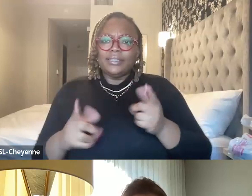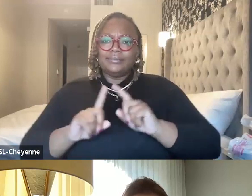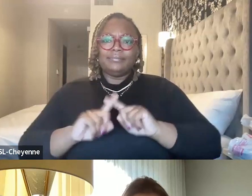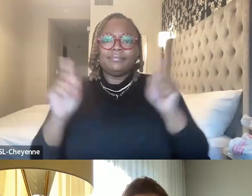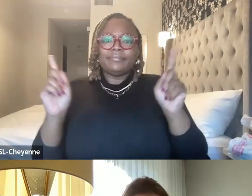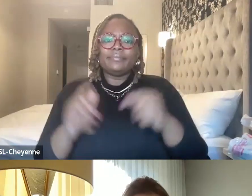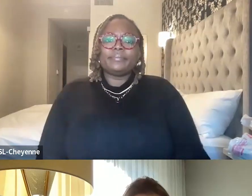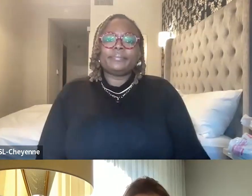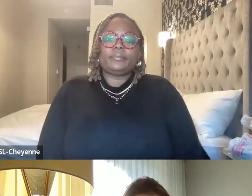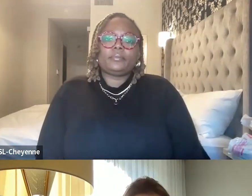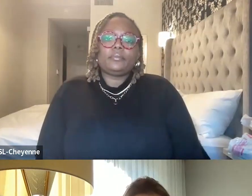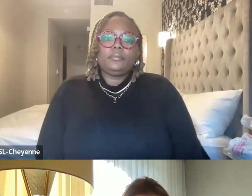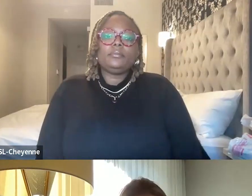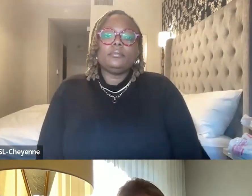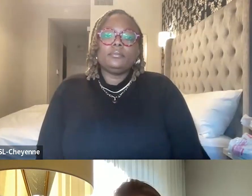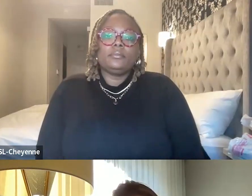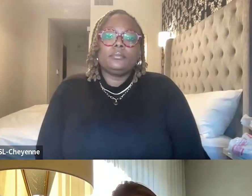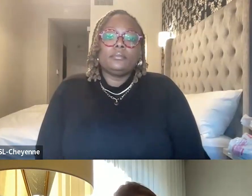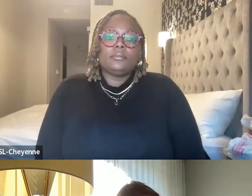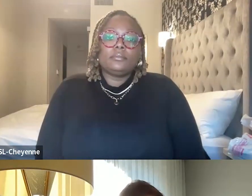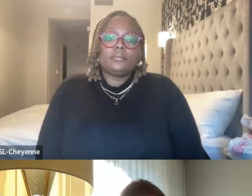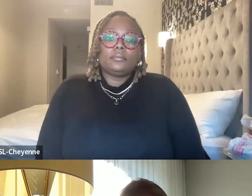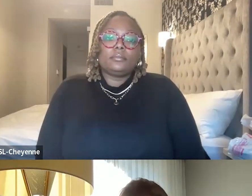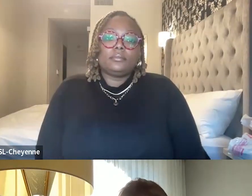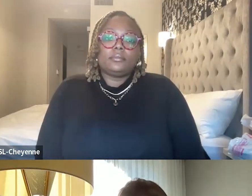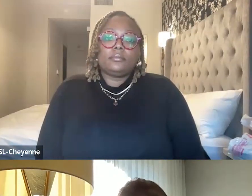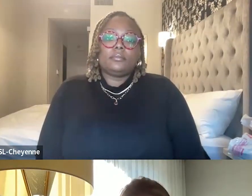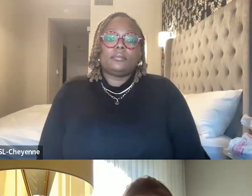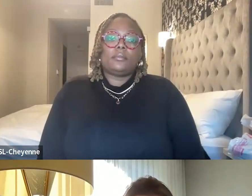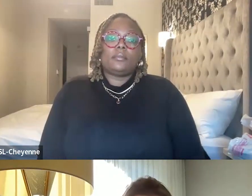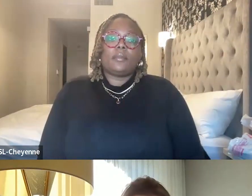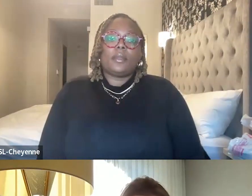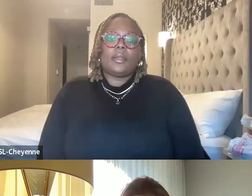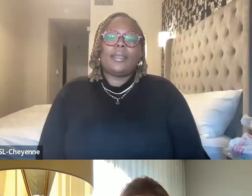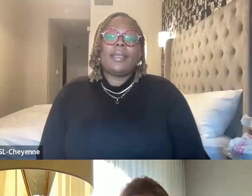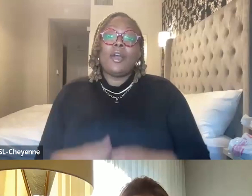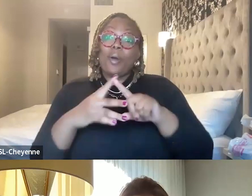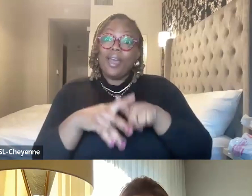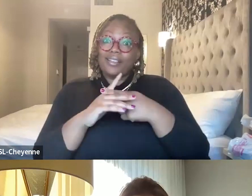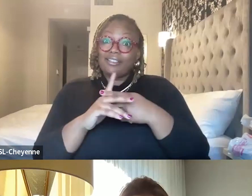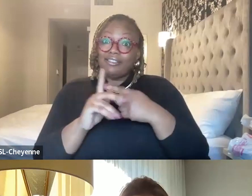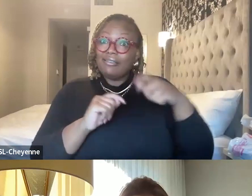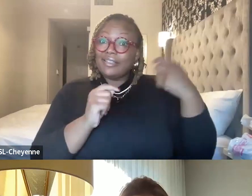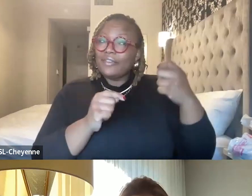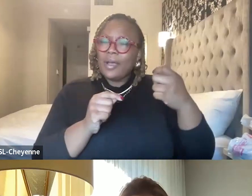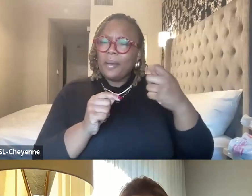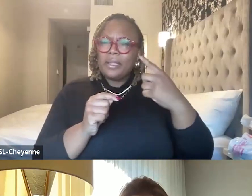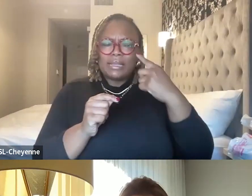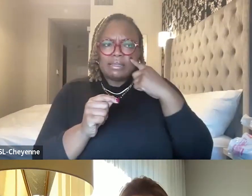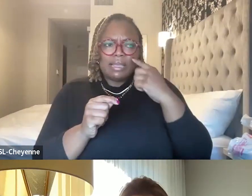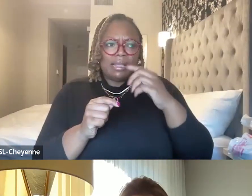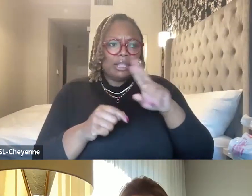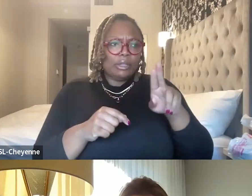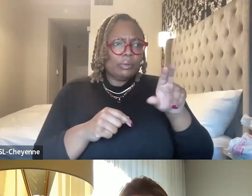Yeah, when I started this film, I would never imagined that the US would be so similar to Brazil in the abortion as it